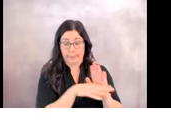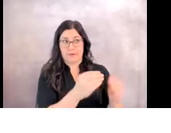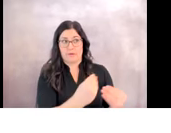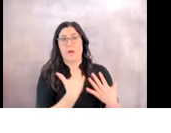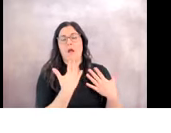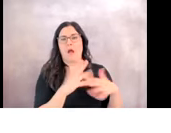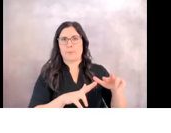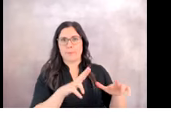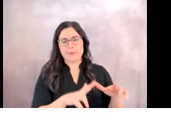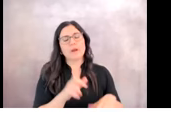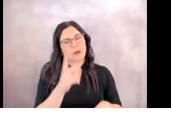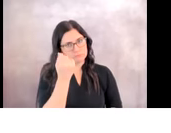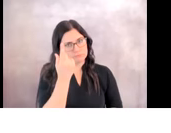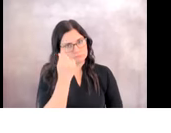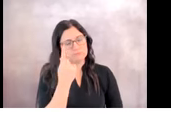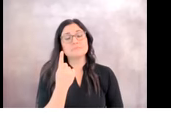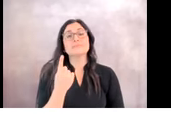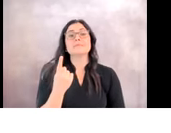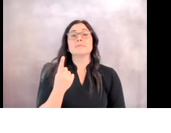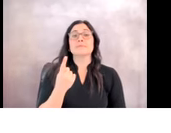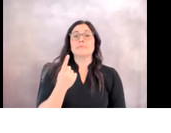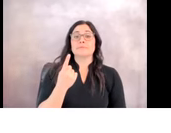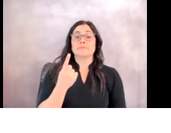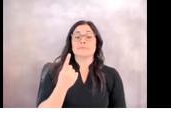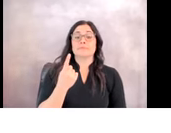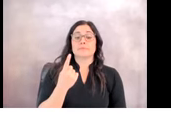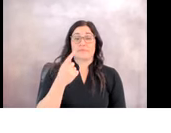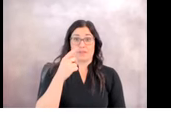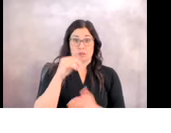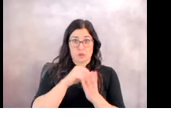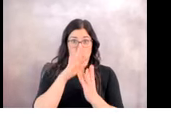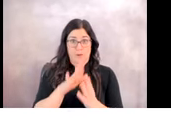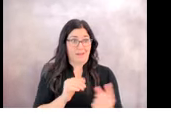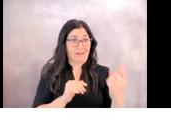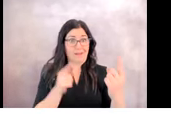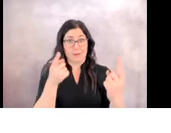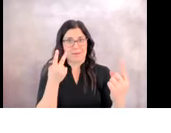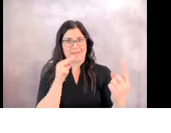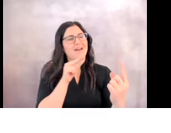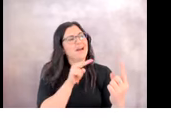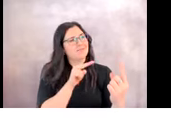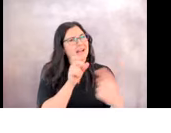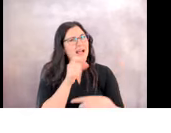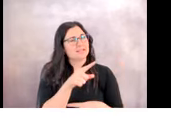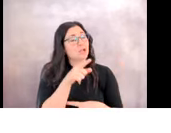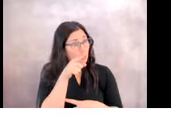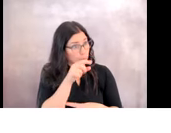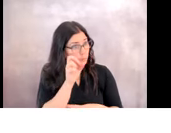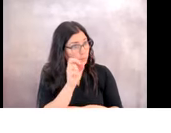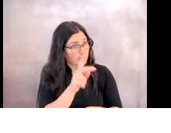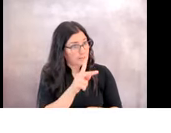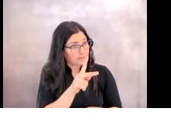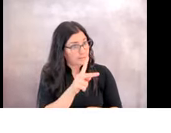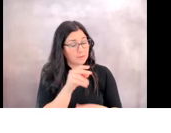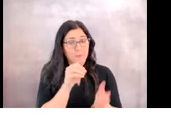But I will always say there is absolutely nothing wrong with looking that student in the eye and saying, are you okay? If the